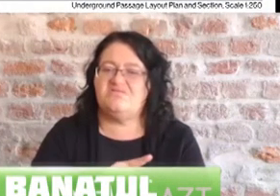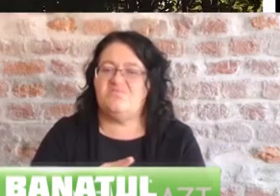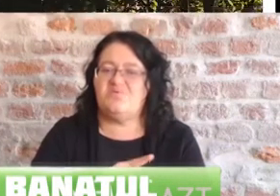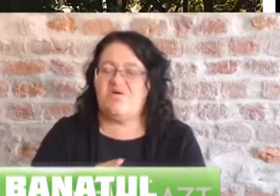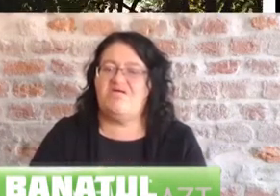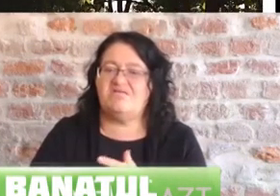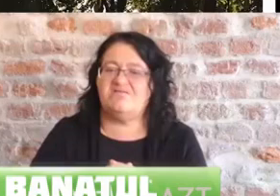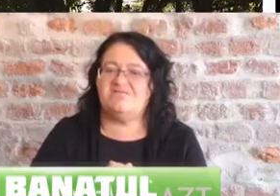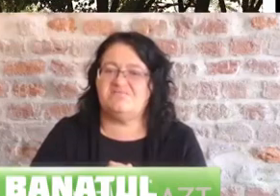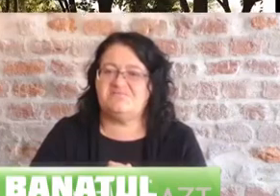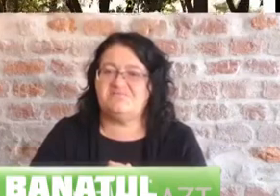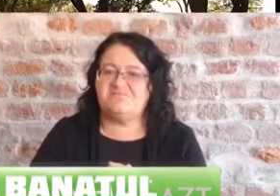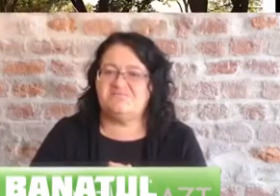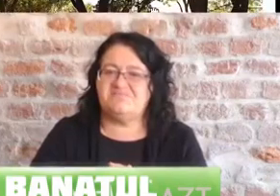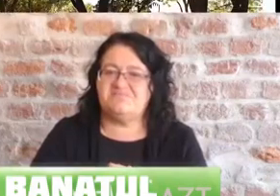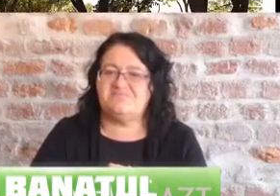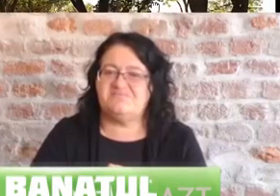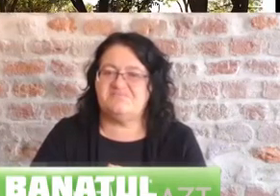nursery,